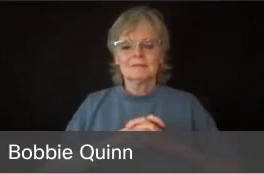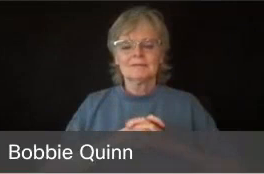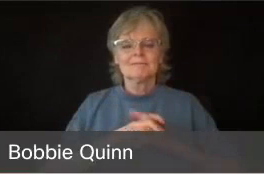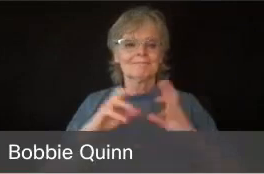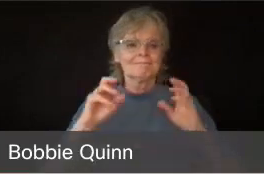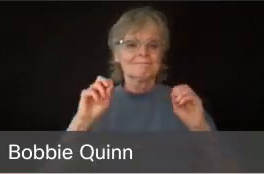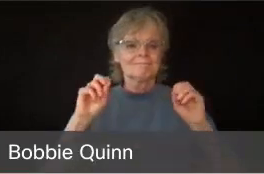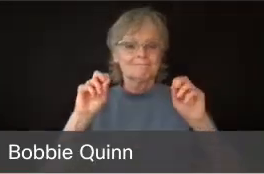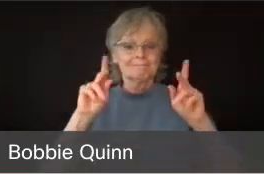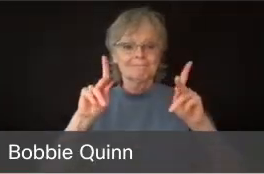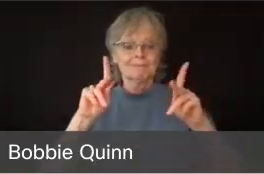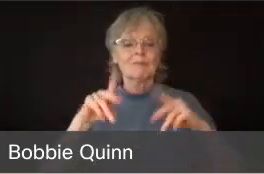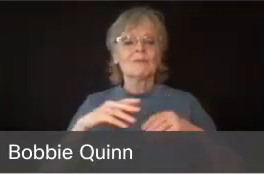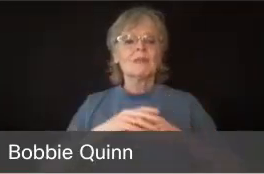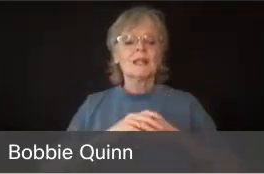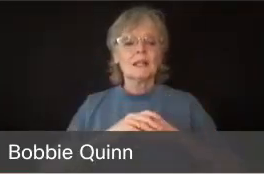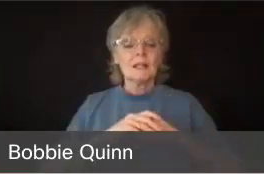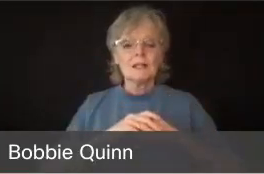Okay. So